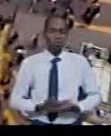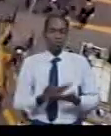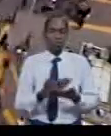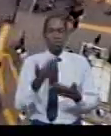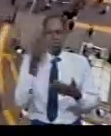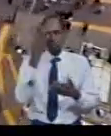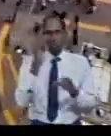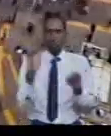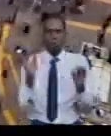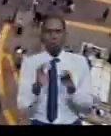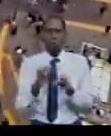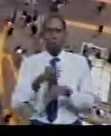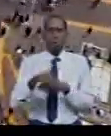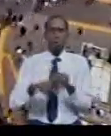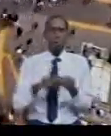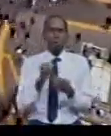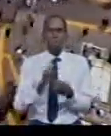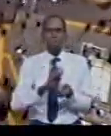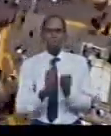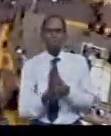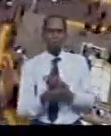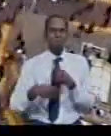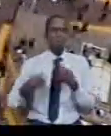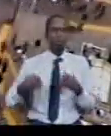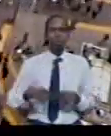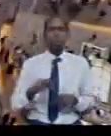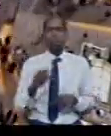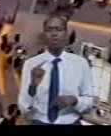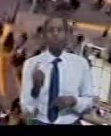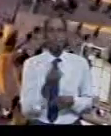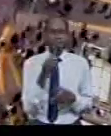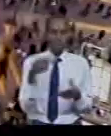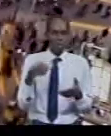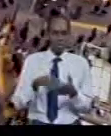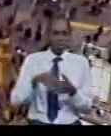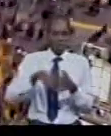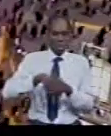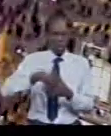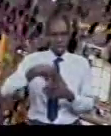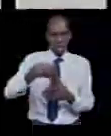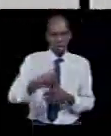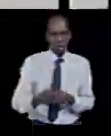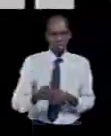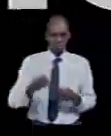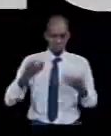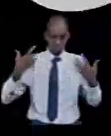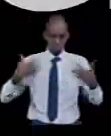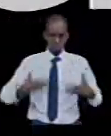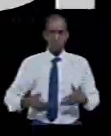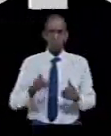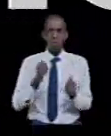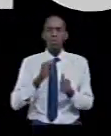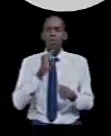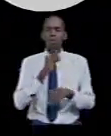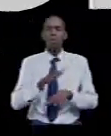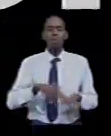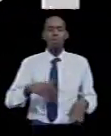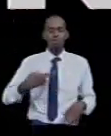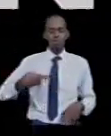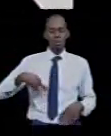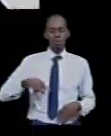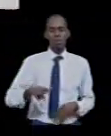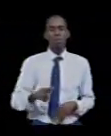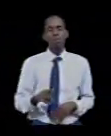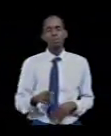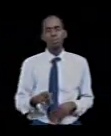nothing about a change of heart. Only this outward change, which is religion. You start from